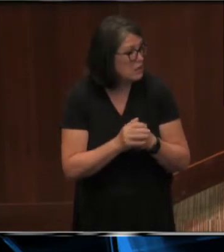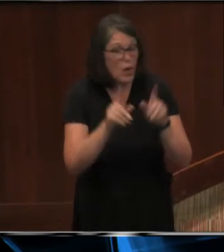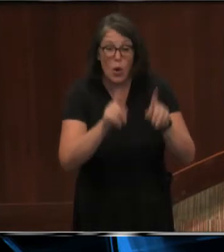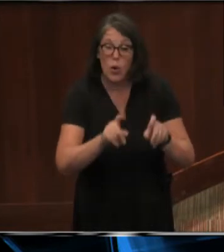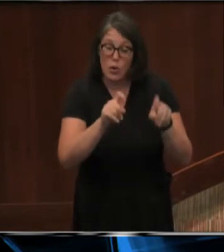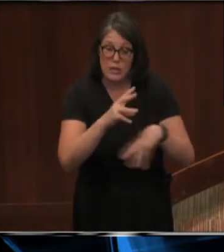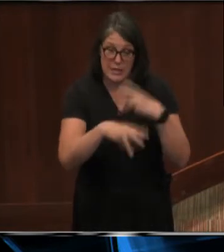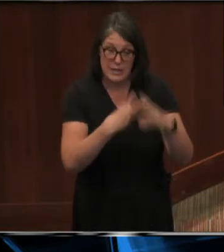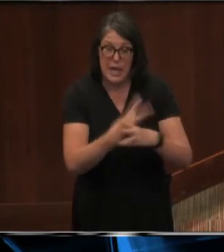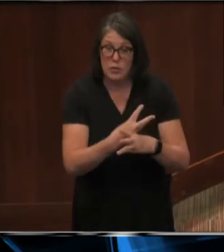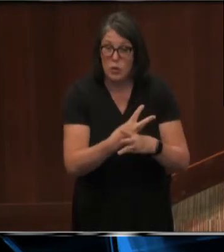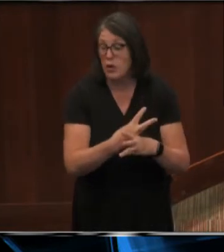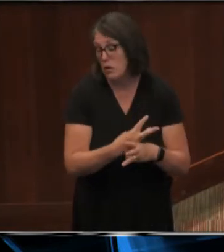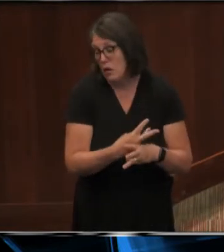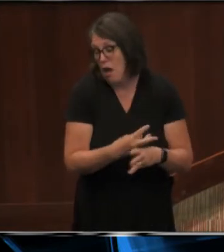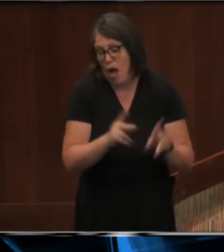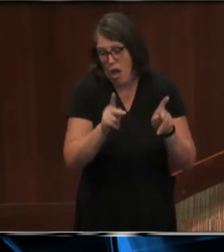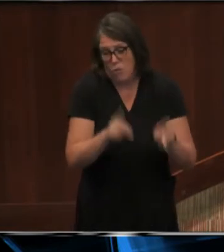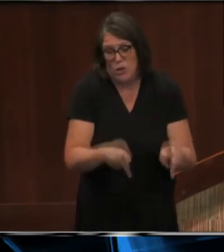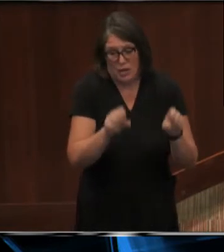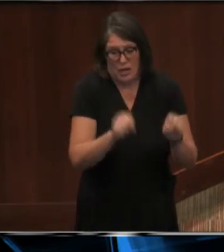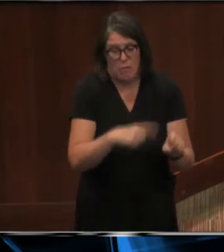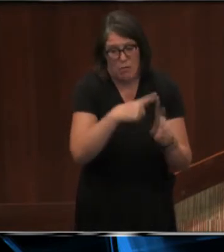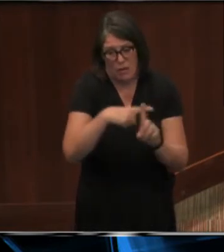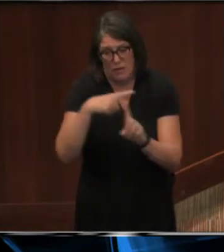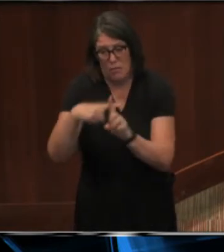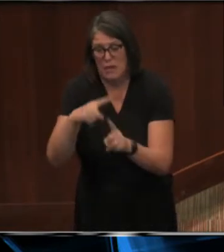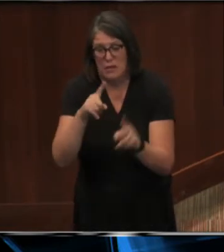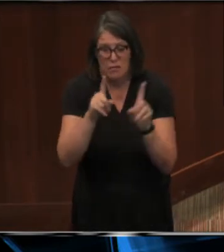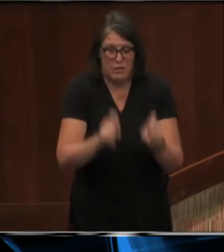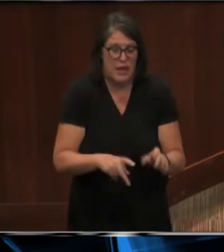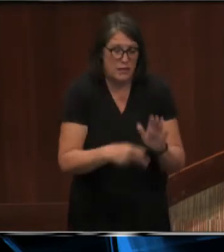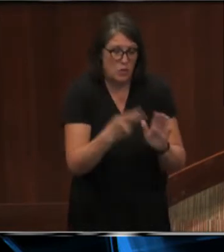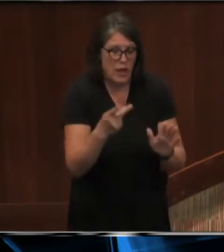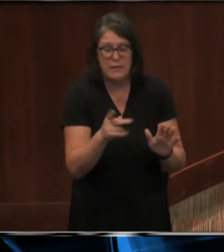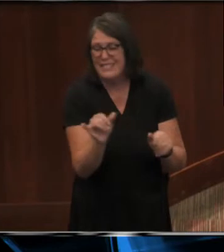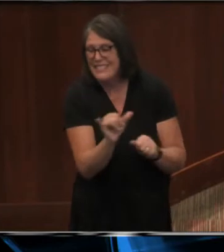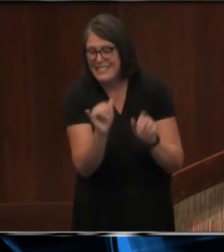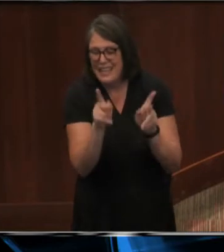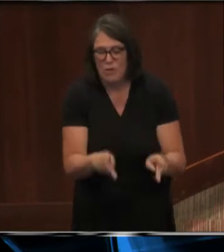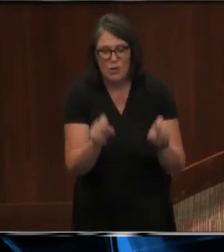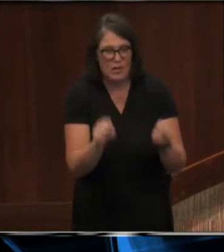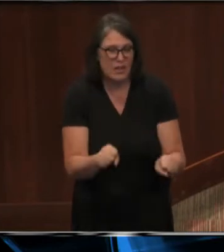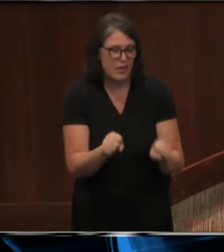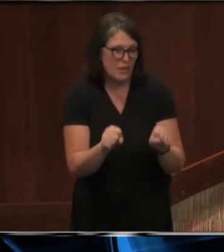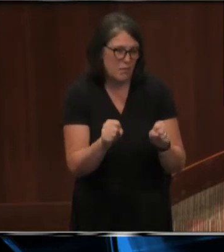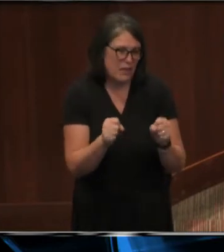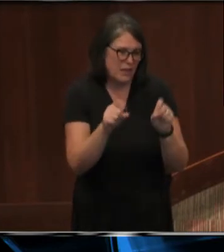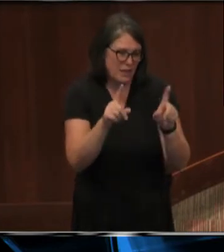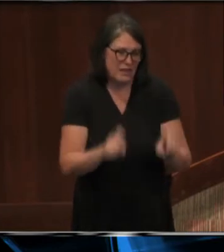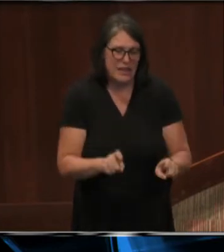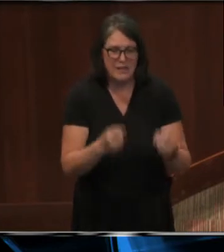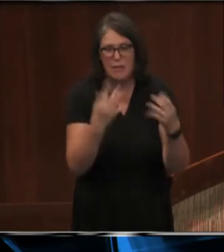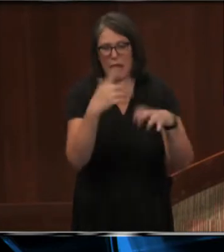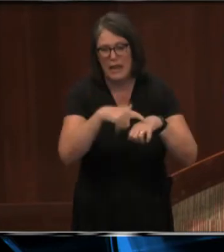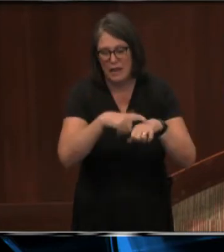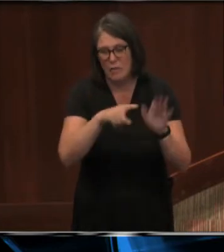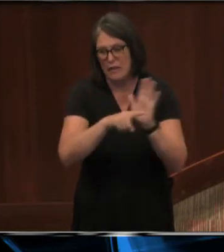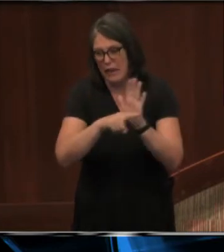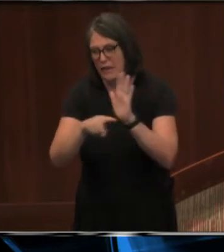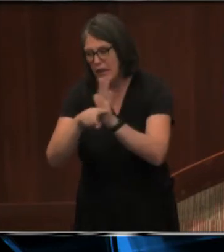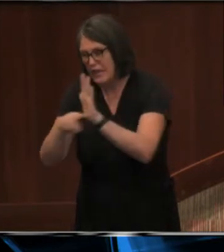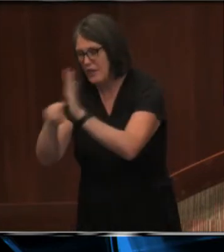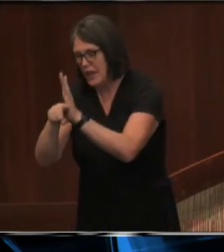same individual could be tested multiple times and be positive, that happens. The same individual could be tested multiple times and be negative, which also happens.